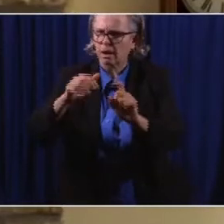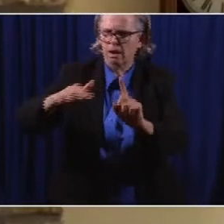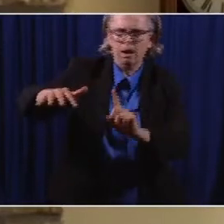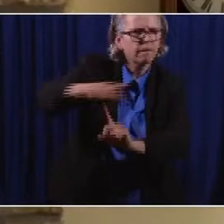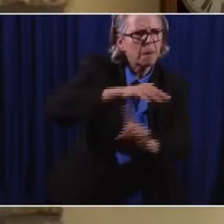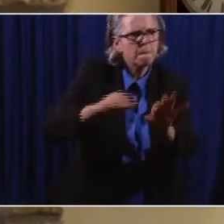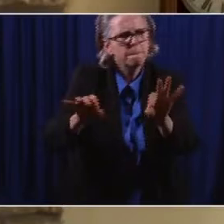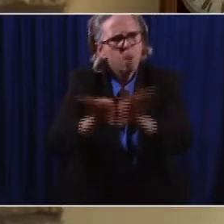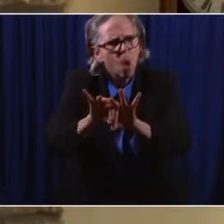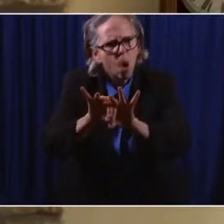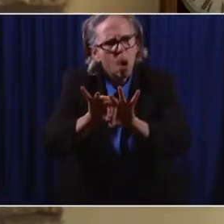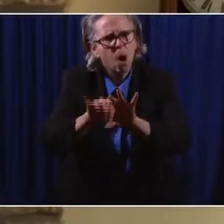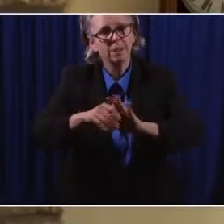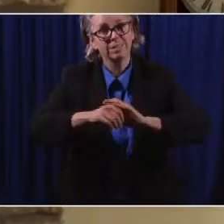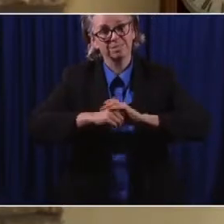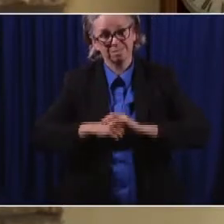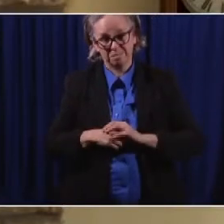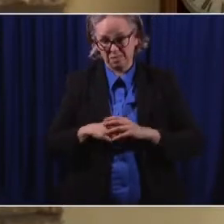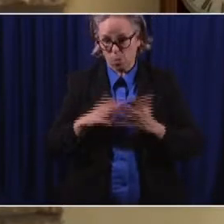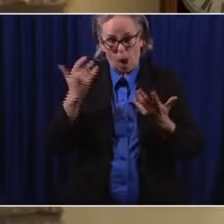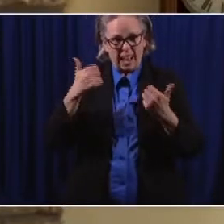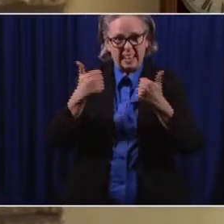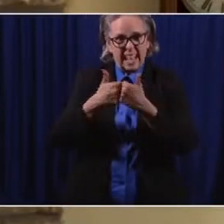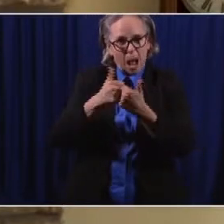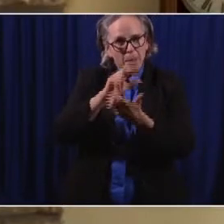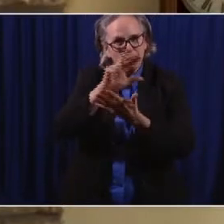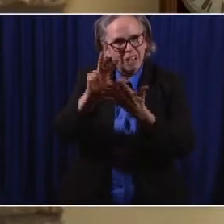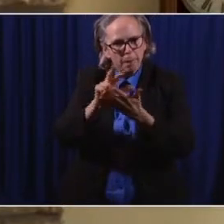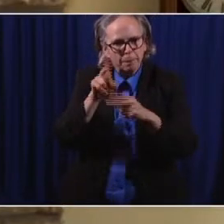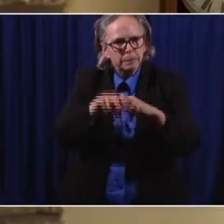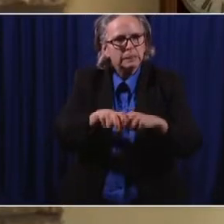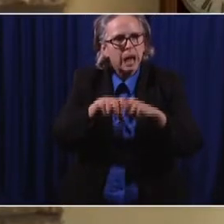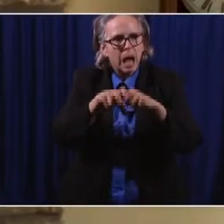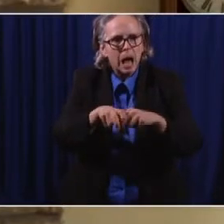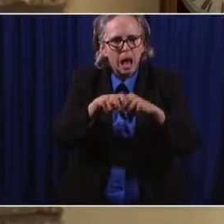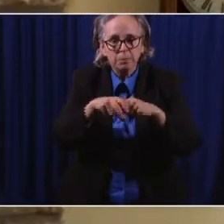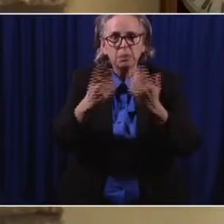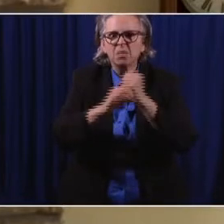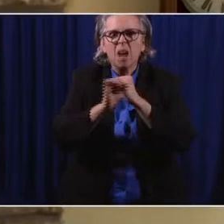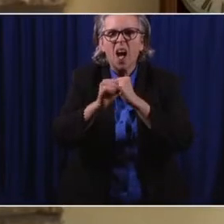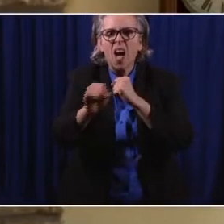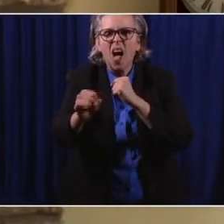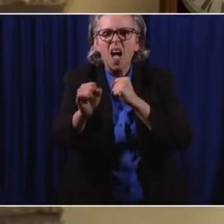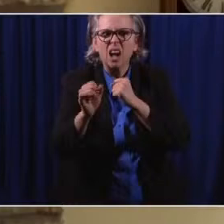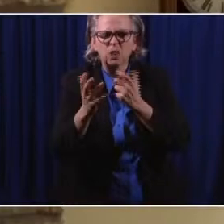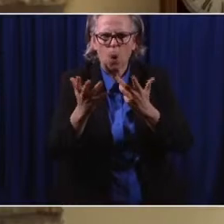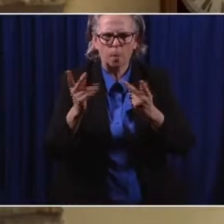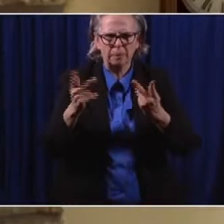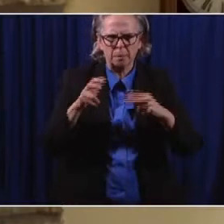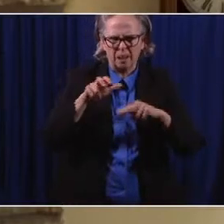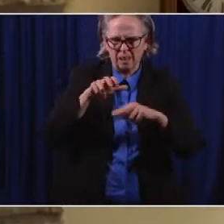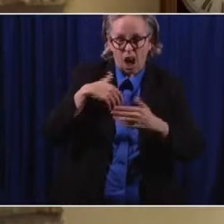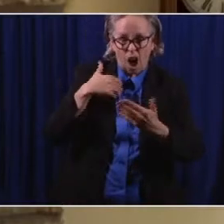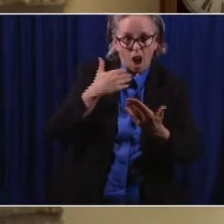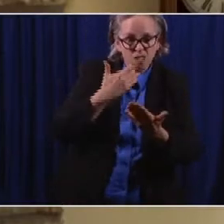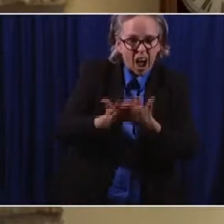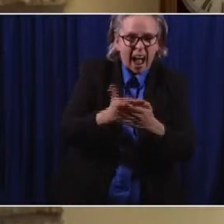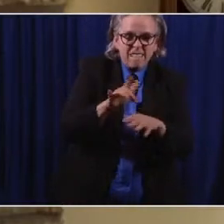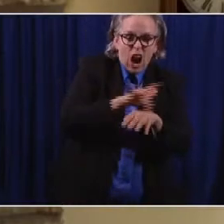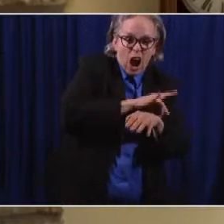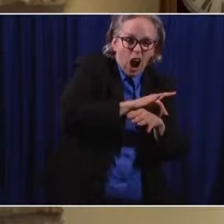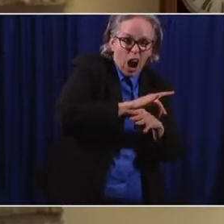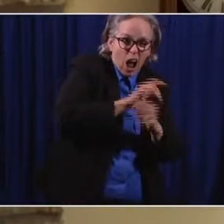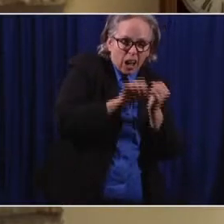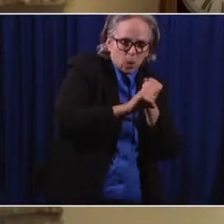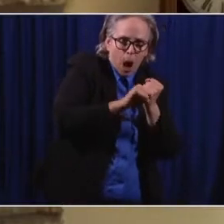time. These games last 3 hours, sometimes a little longer. So people get there half an hour before the game. They're going to be there maybe